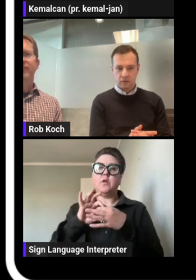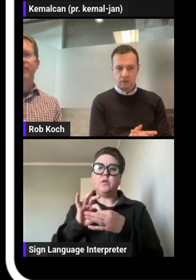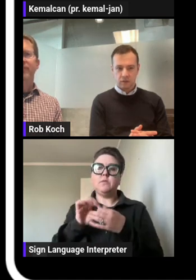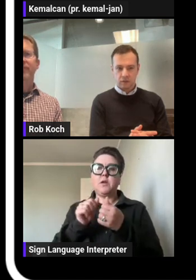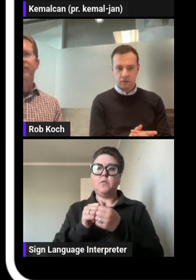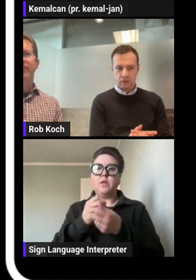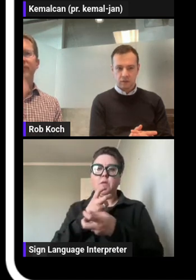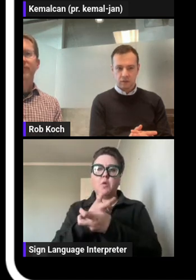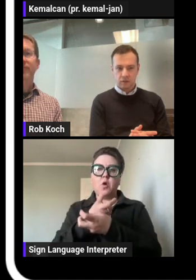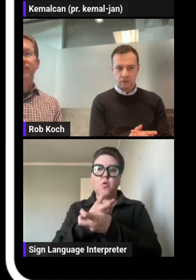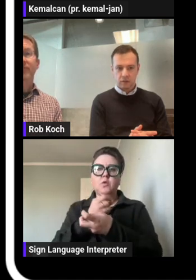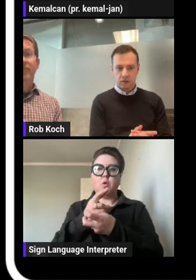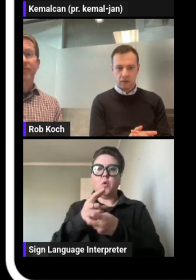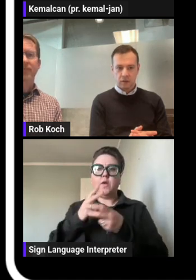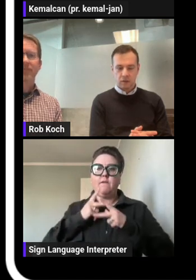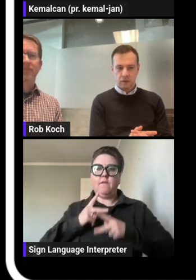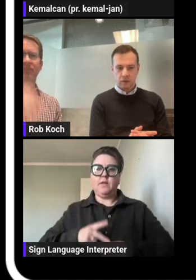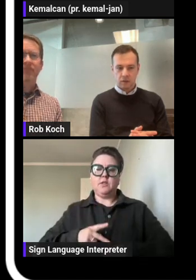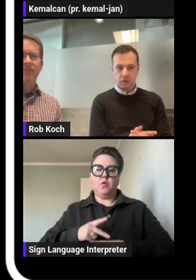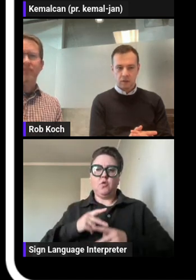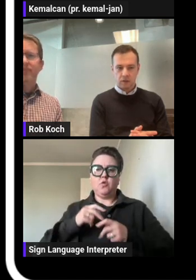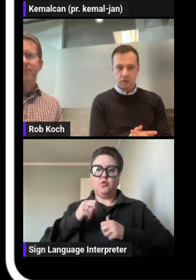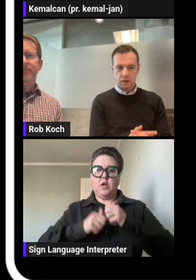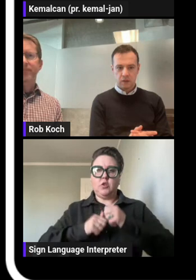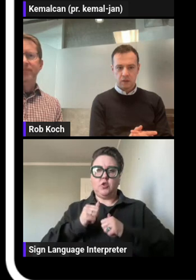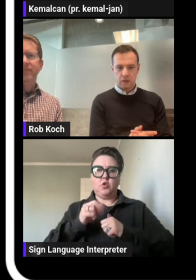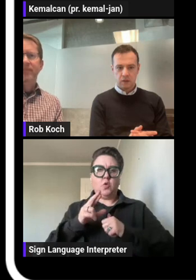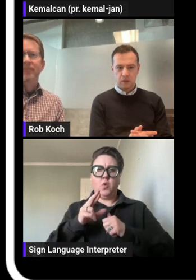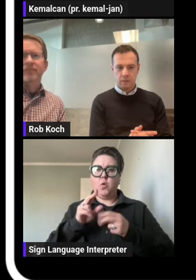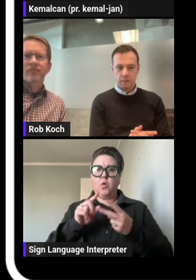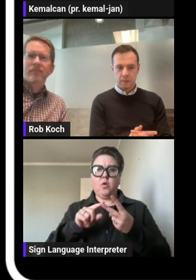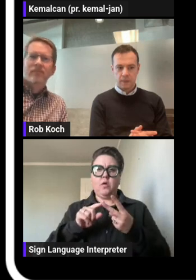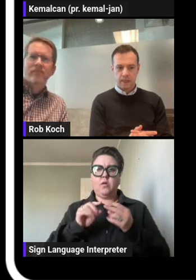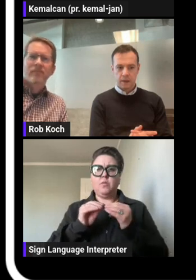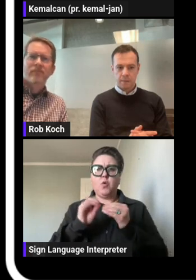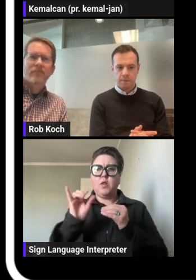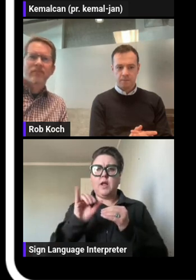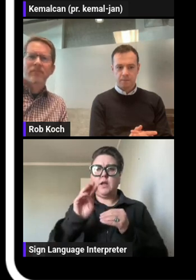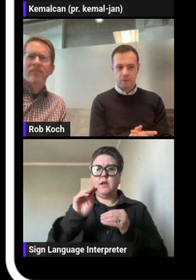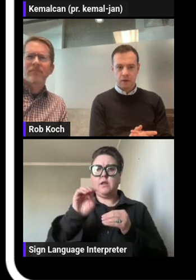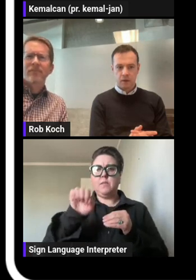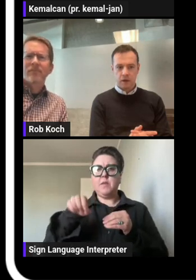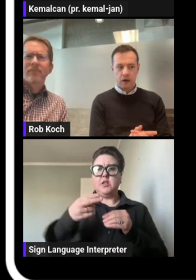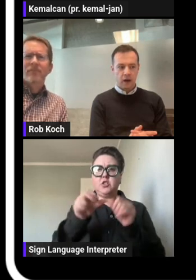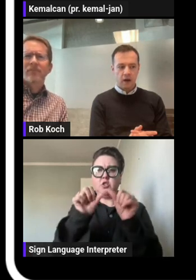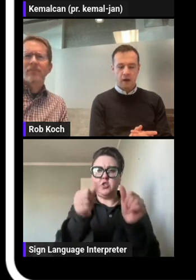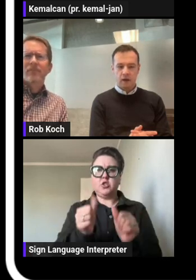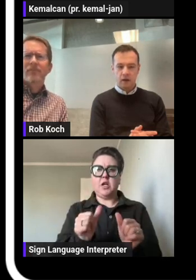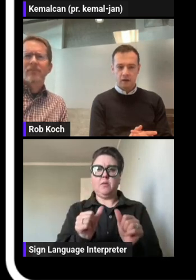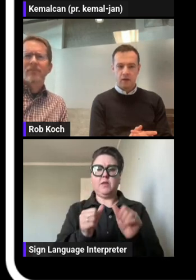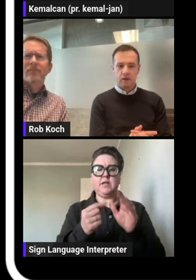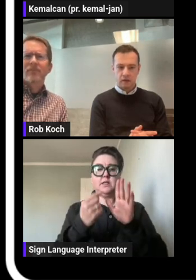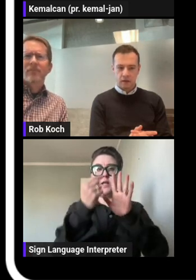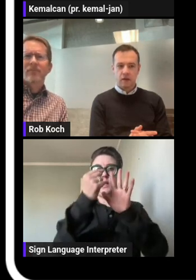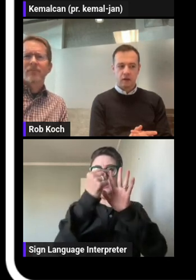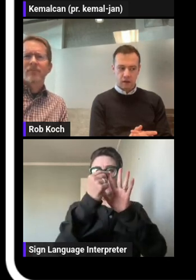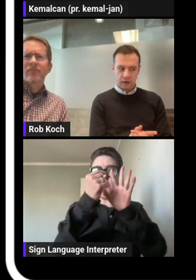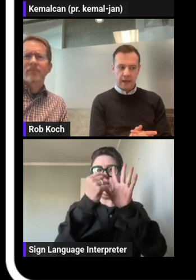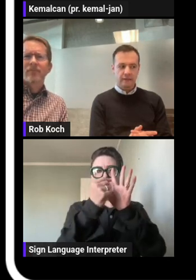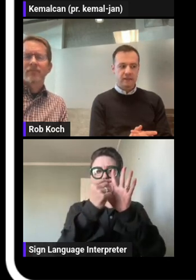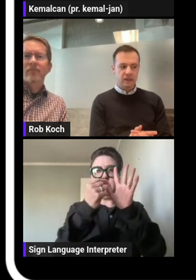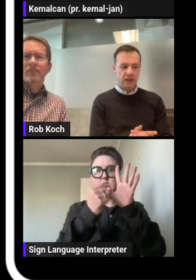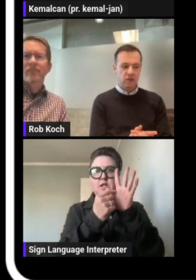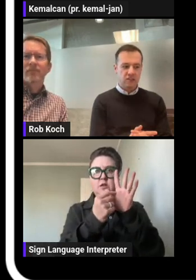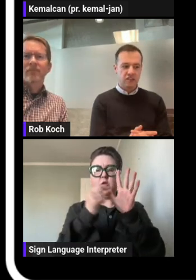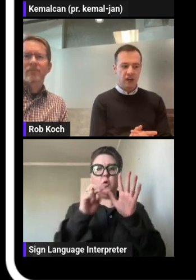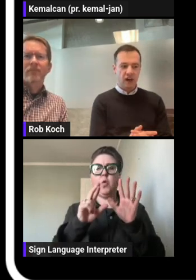bones or any physical structure, or it was more just like the mesh, the shape that they could provide?